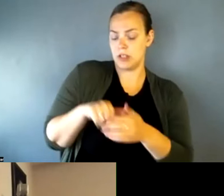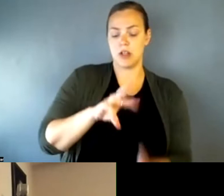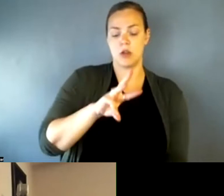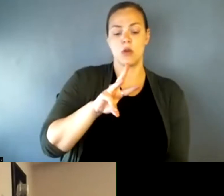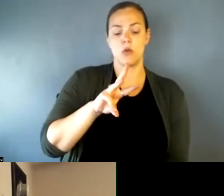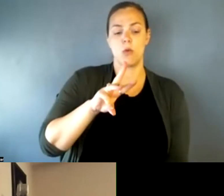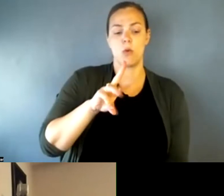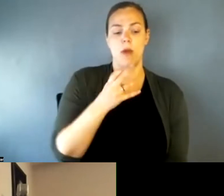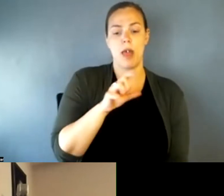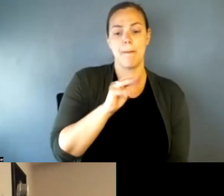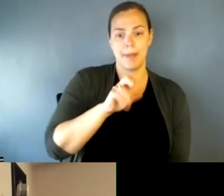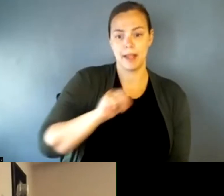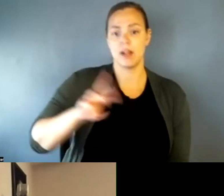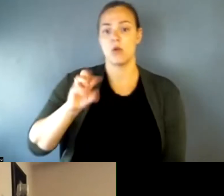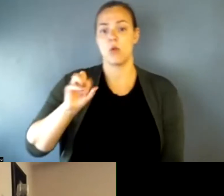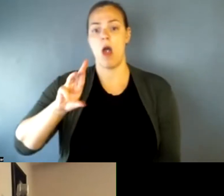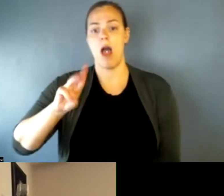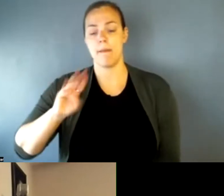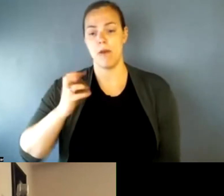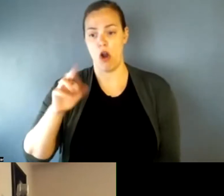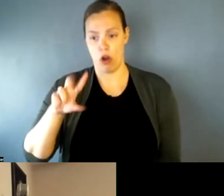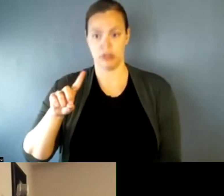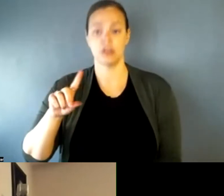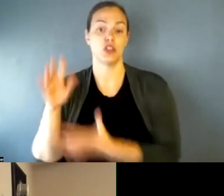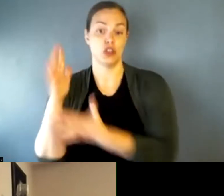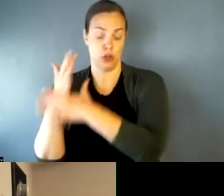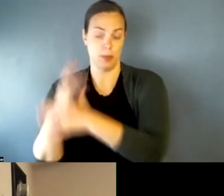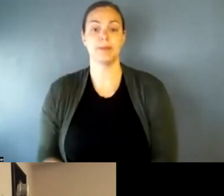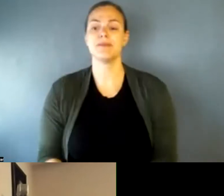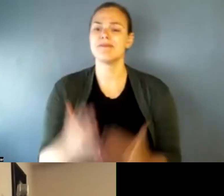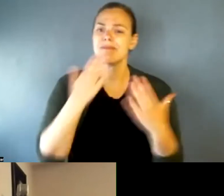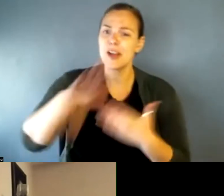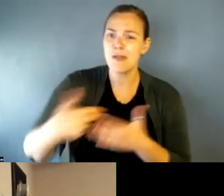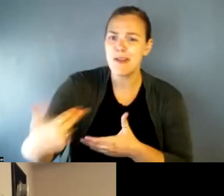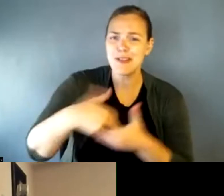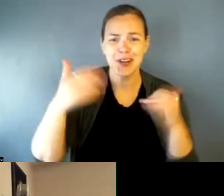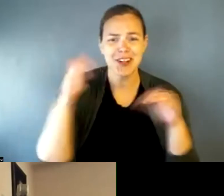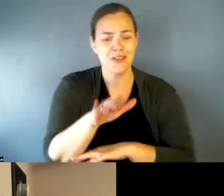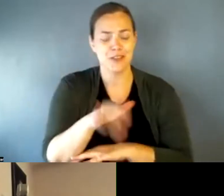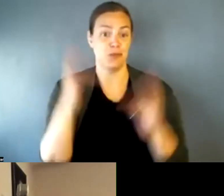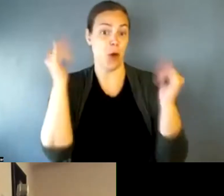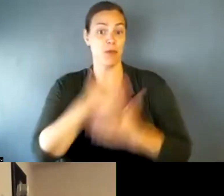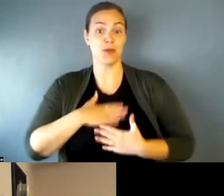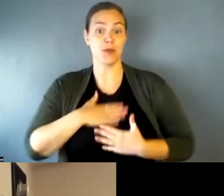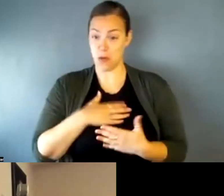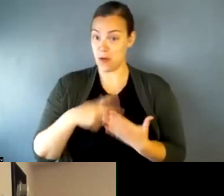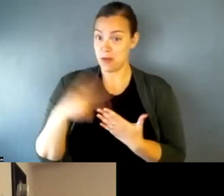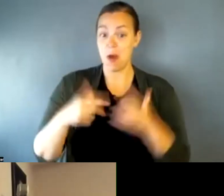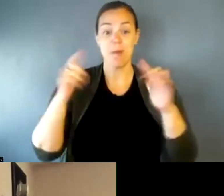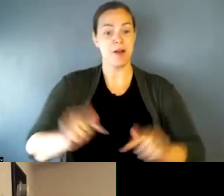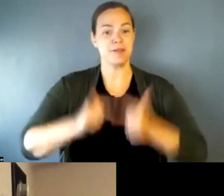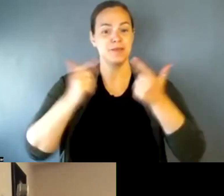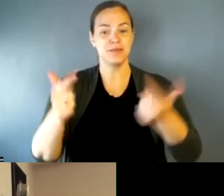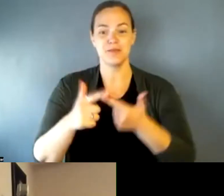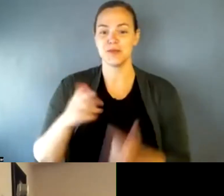Germany. Thank you everyone again for joining us this afternoon. We really hope you enjoy the program, and I'll turn it over to our